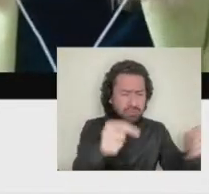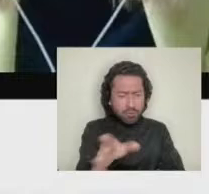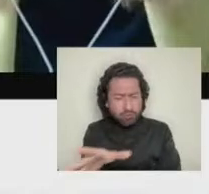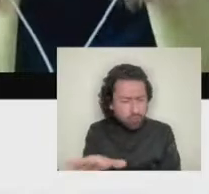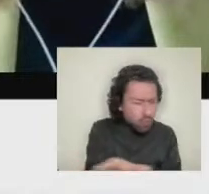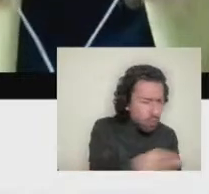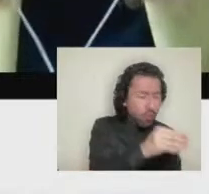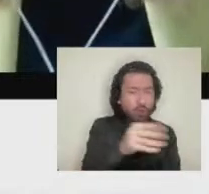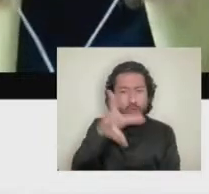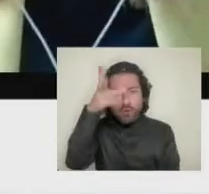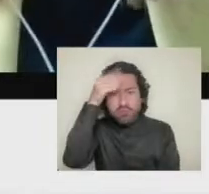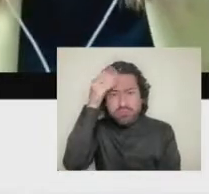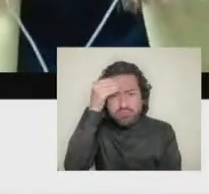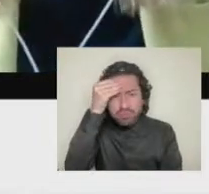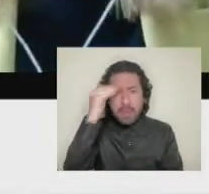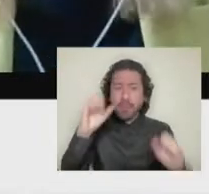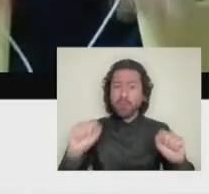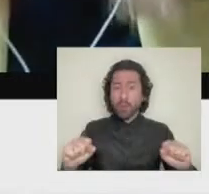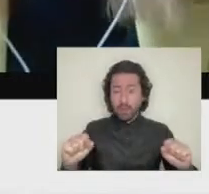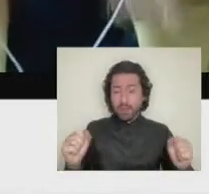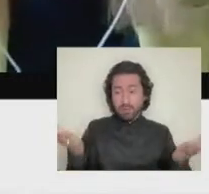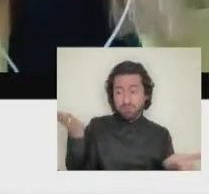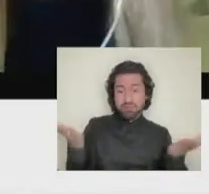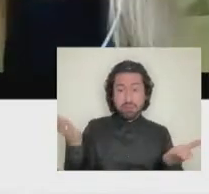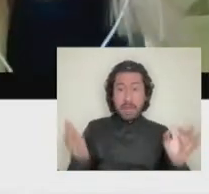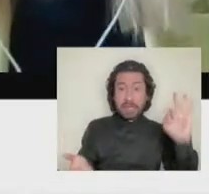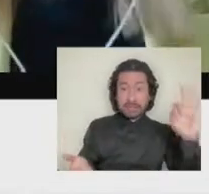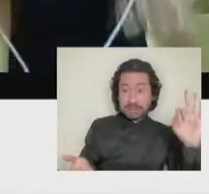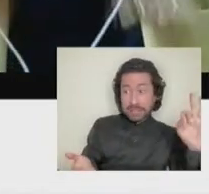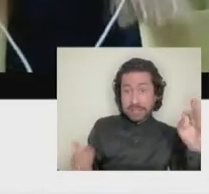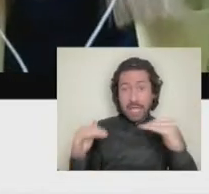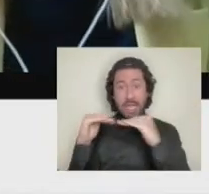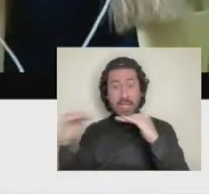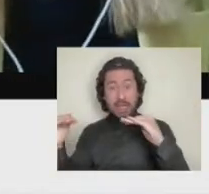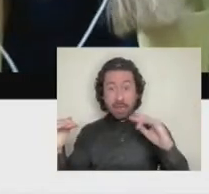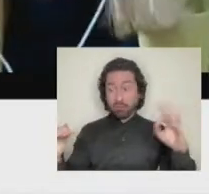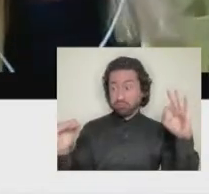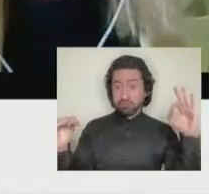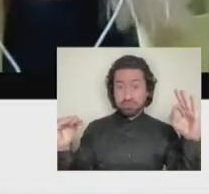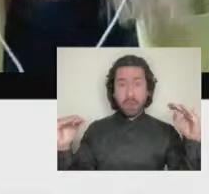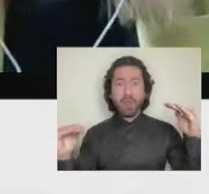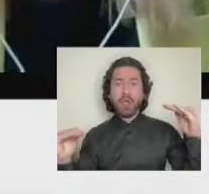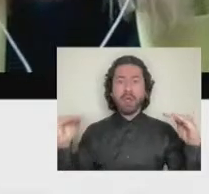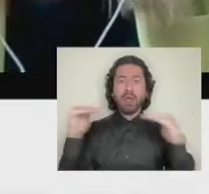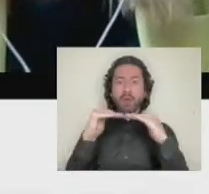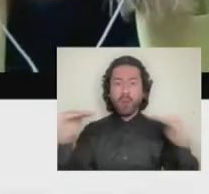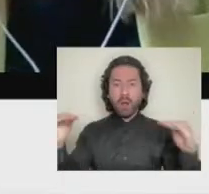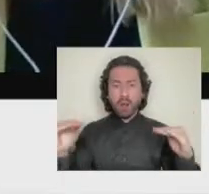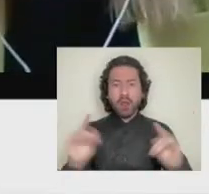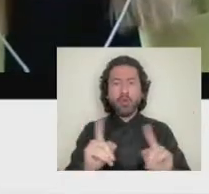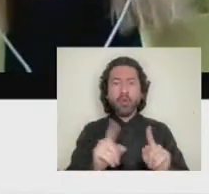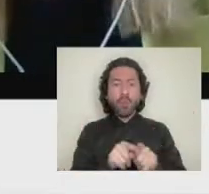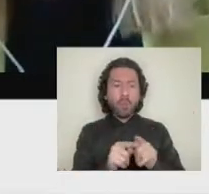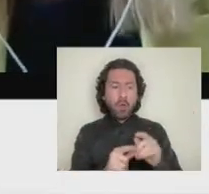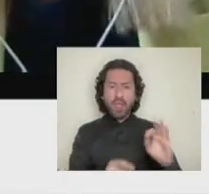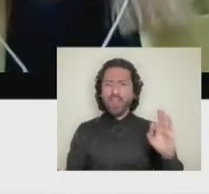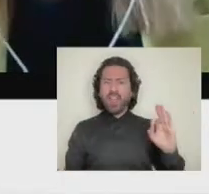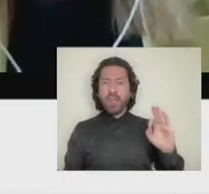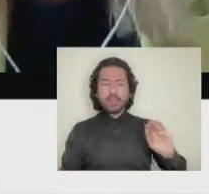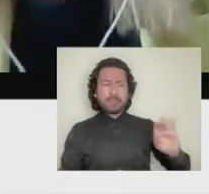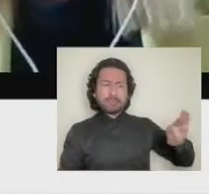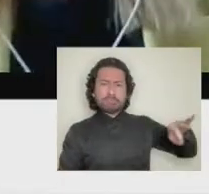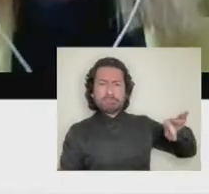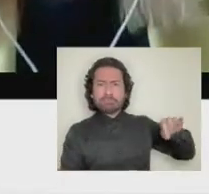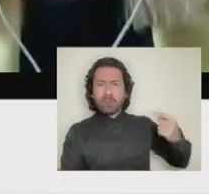everybody learns, where you can strike a balance between excellence and equity. No